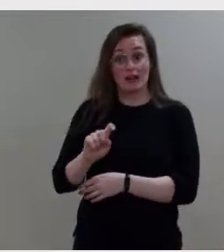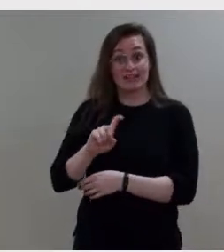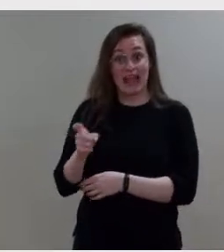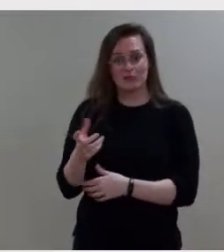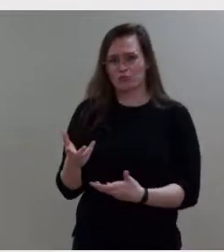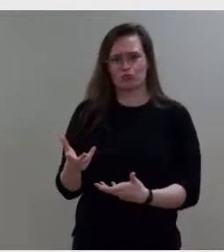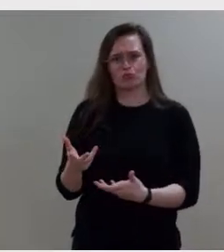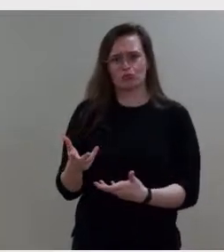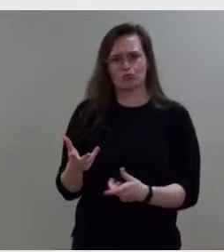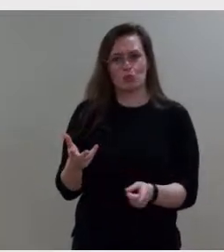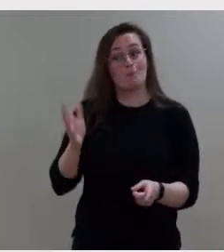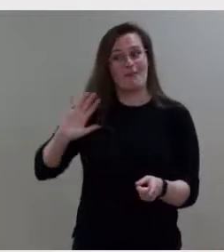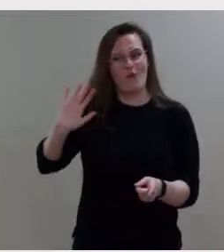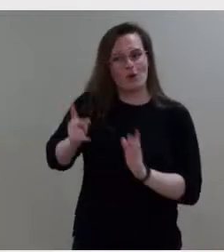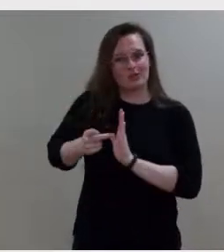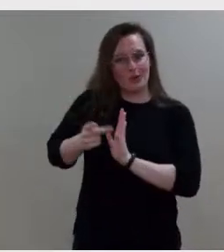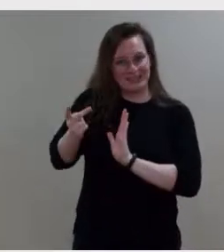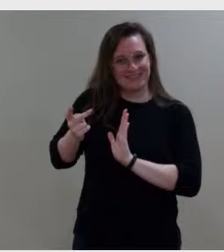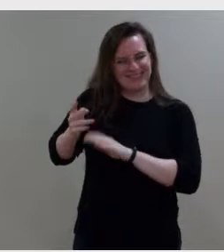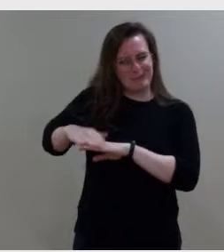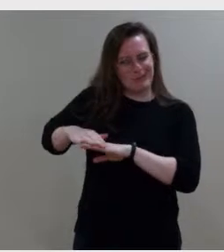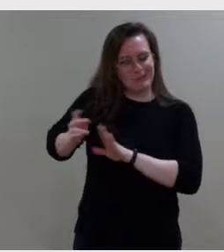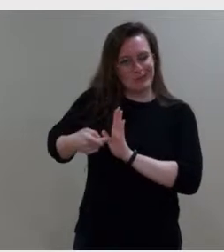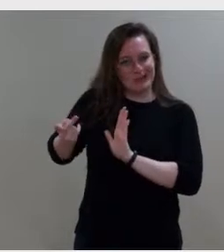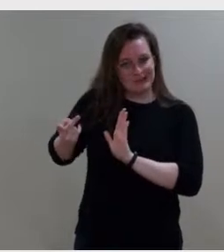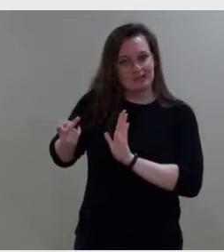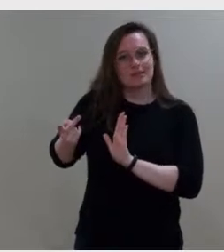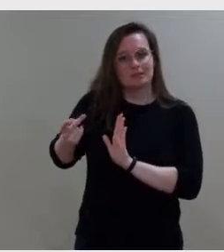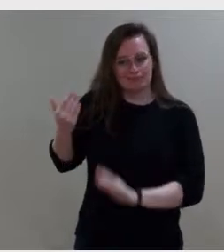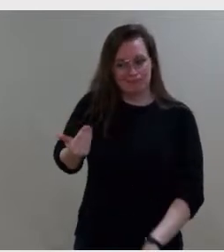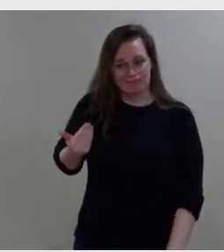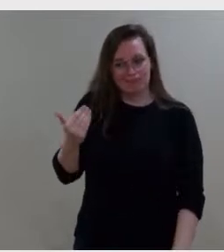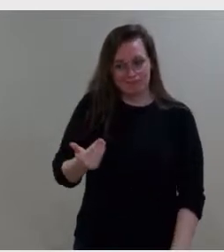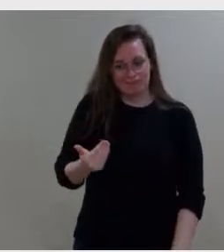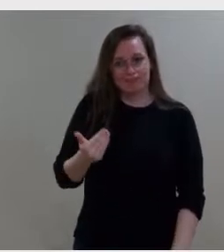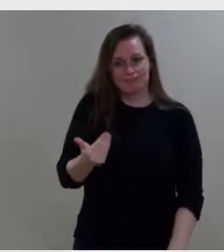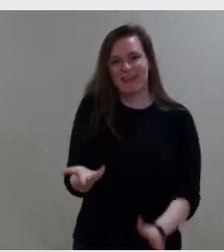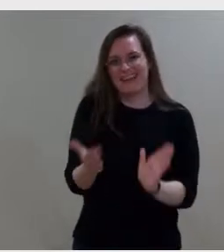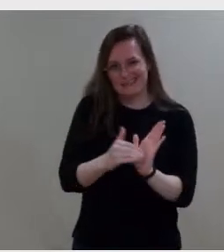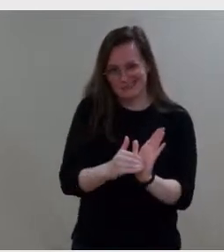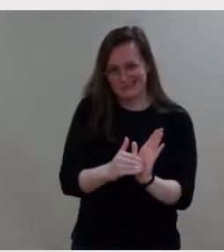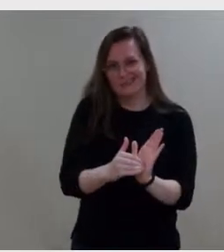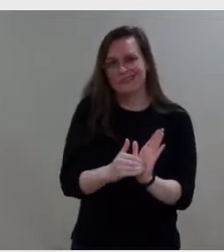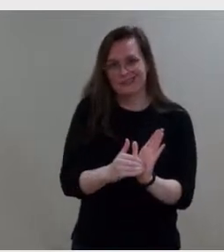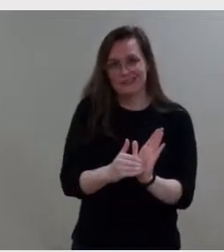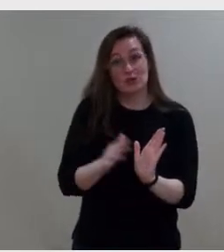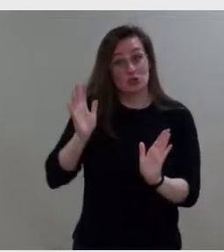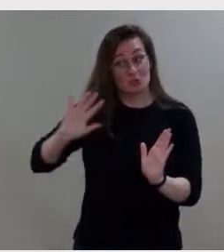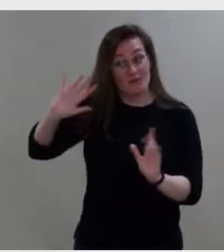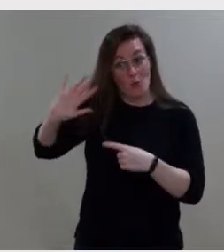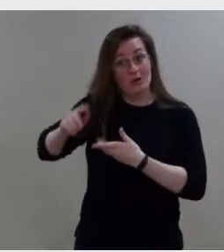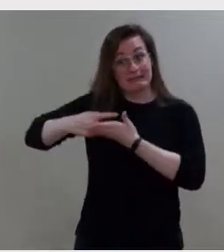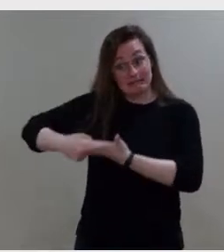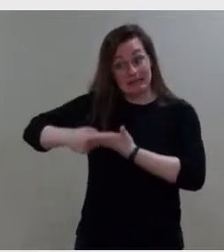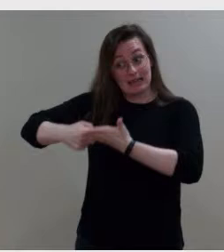at least twice previously, and during those discussions, council did not implement the